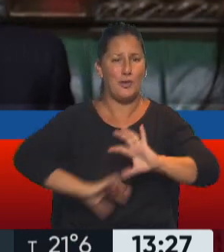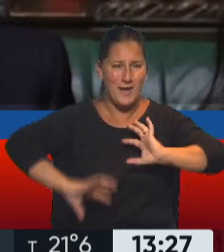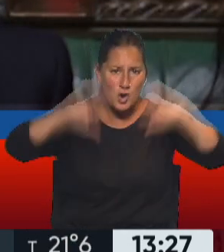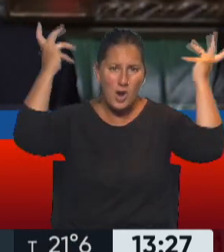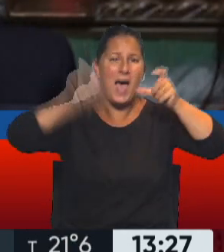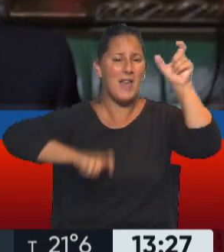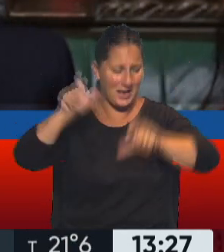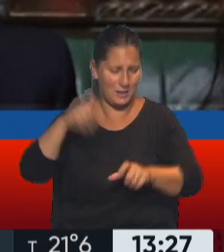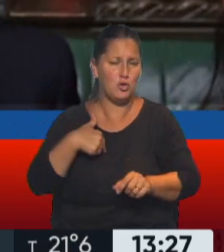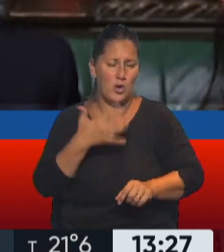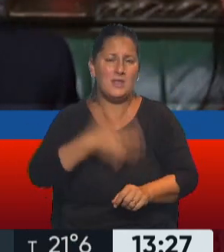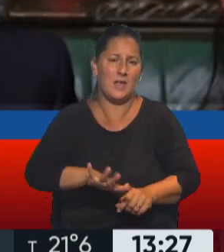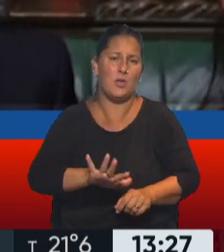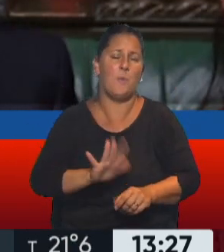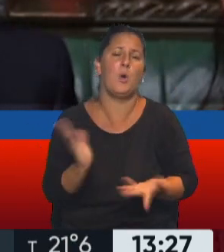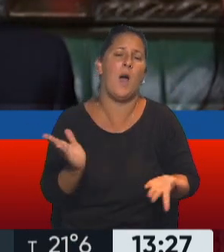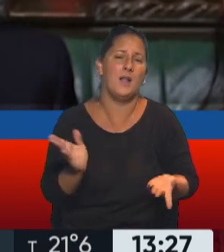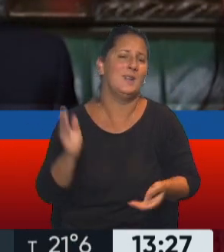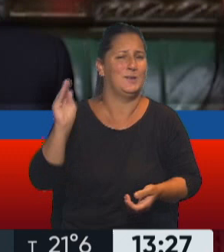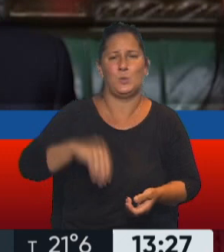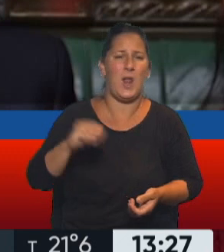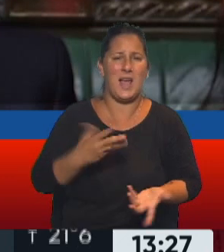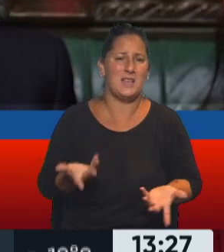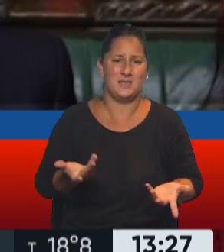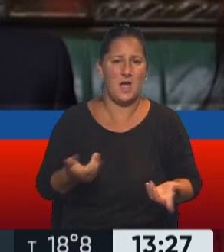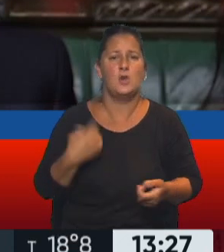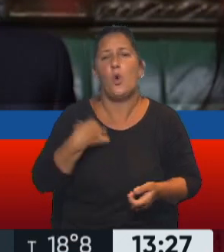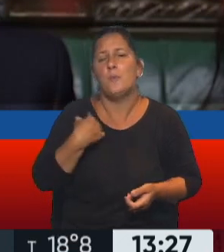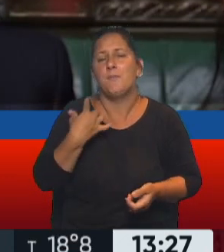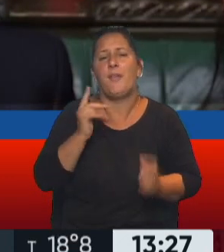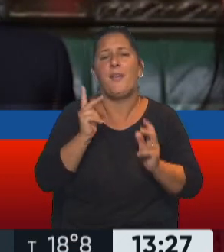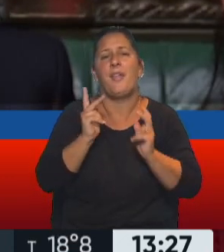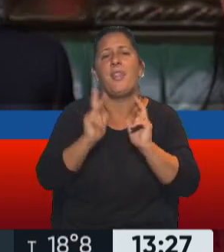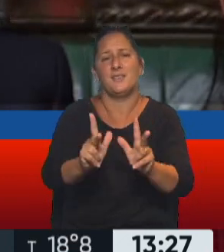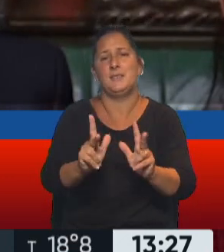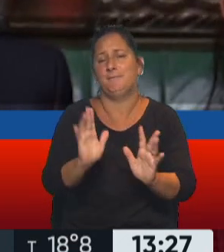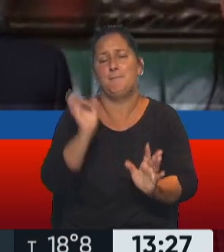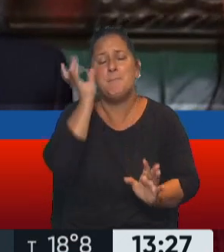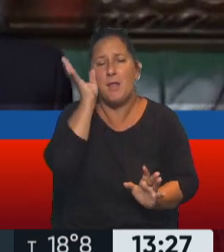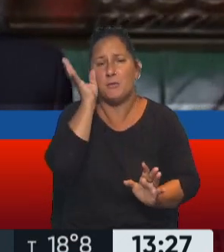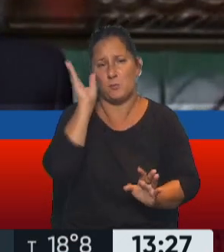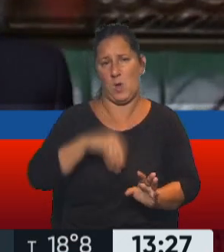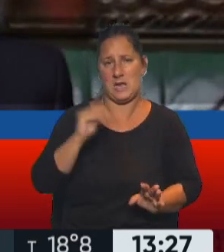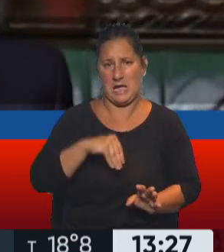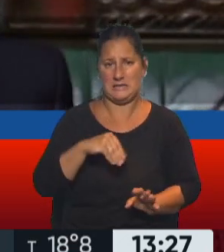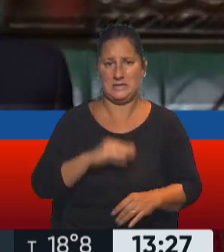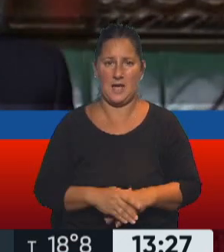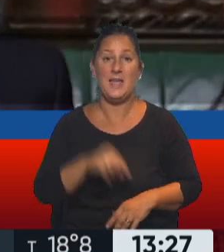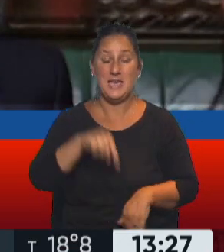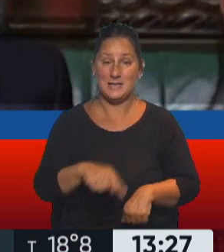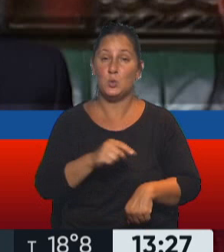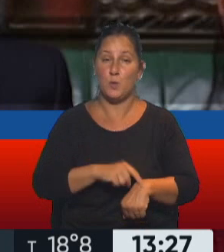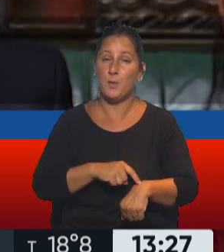people feel. But, Mr. Speaker, it isn't enough to say sorry. This is a moment when we must look at